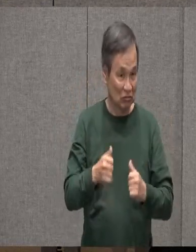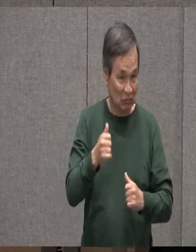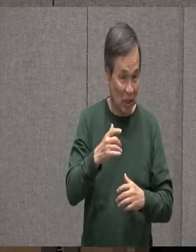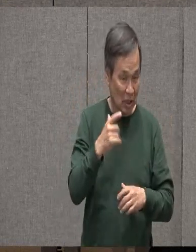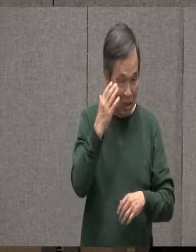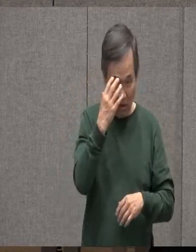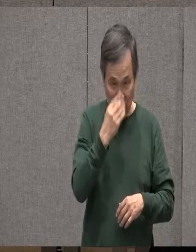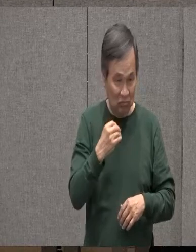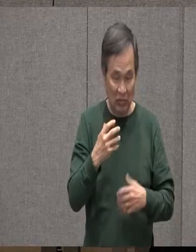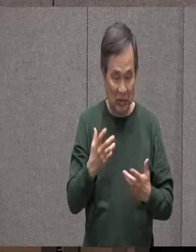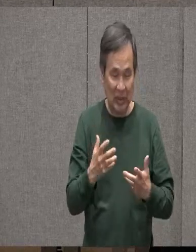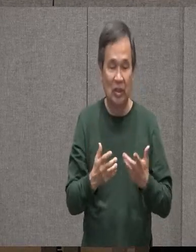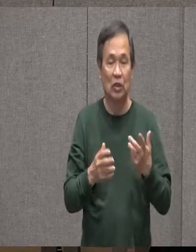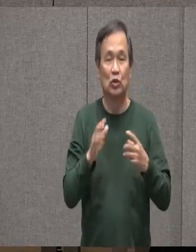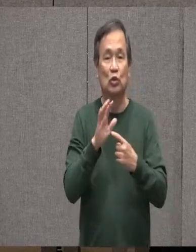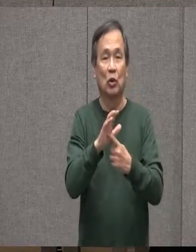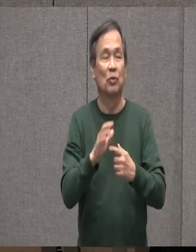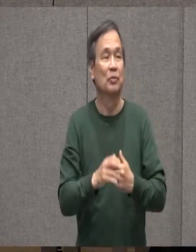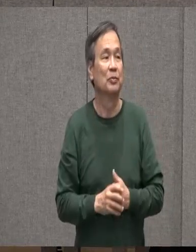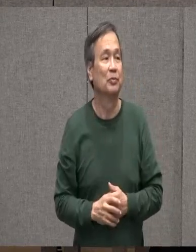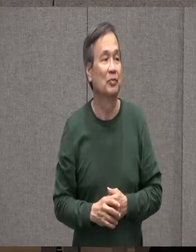our 7/8.